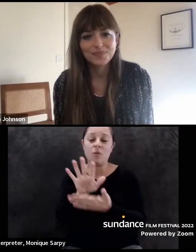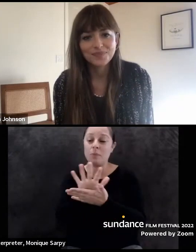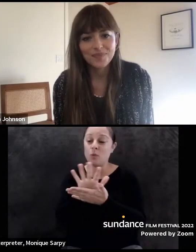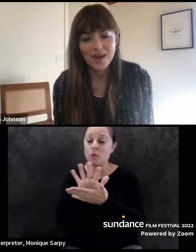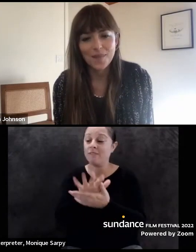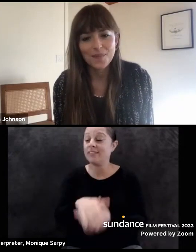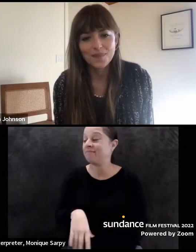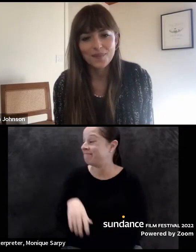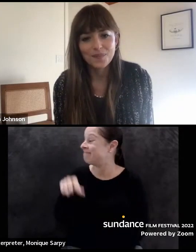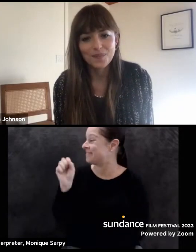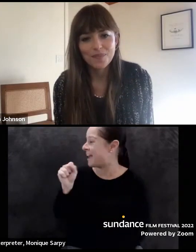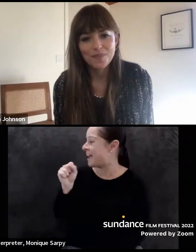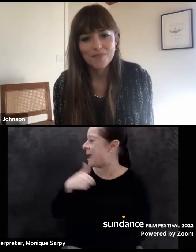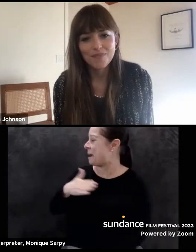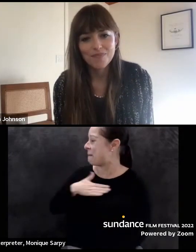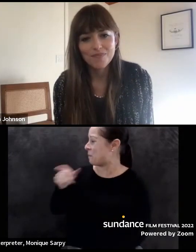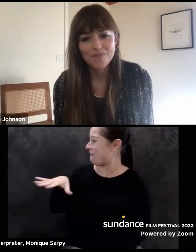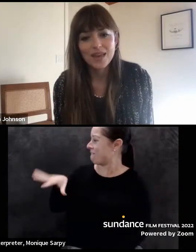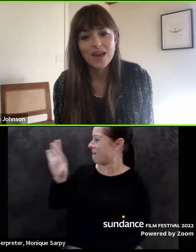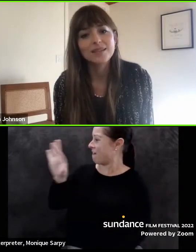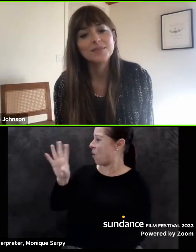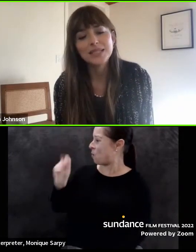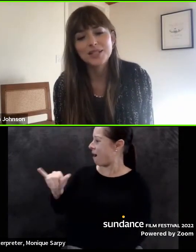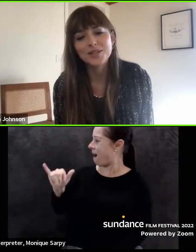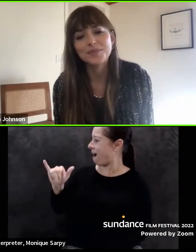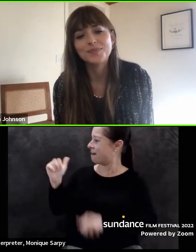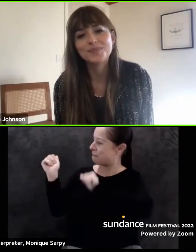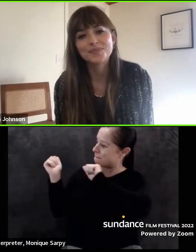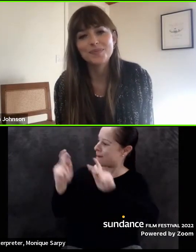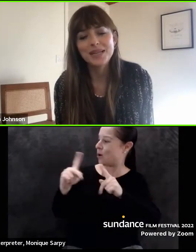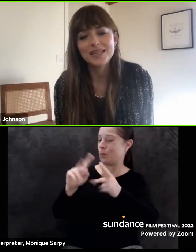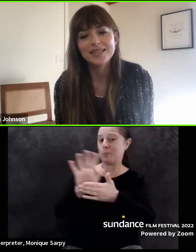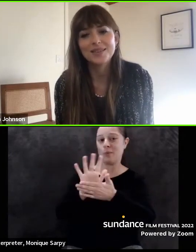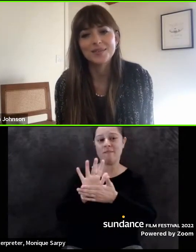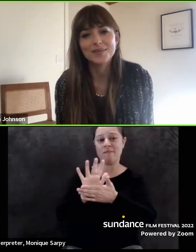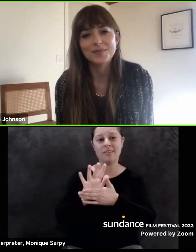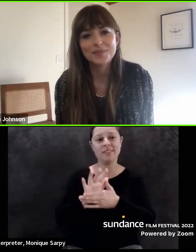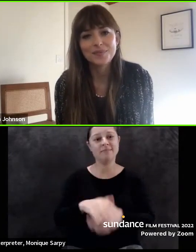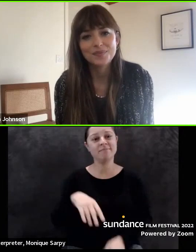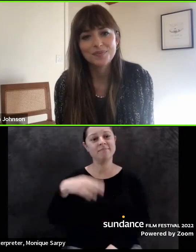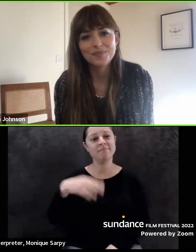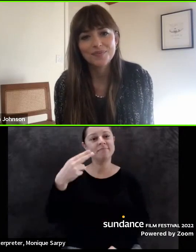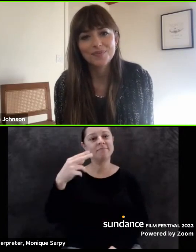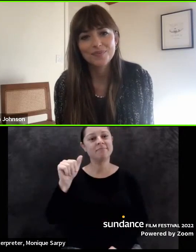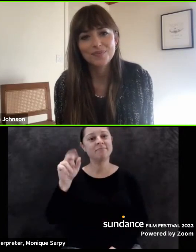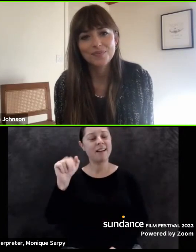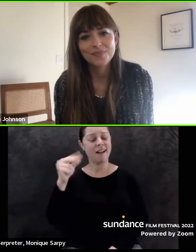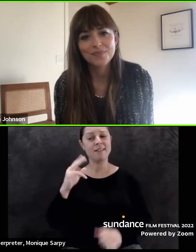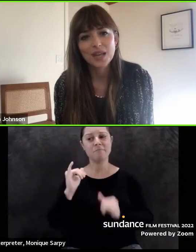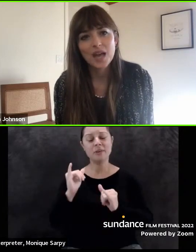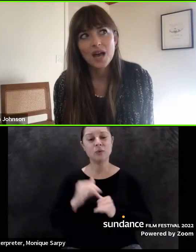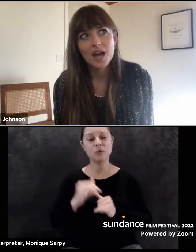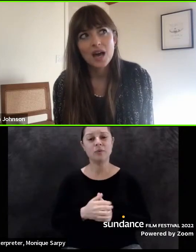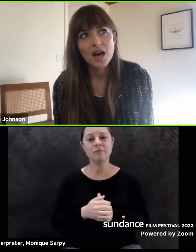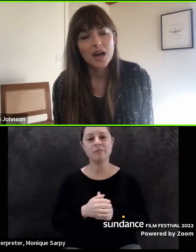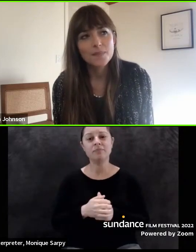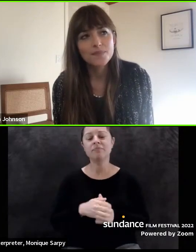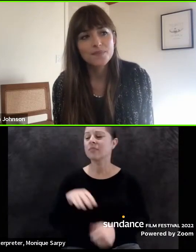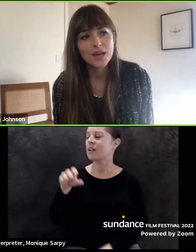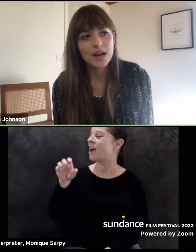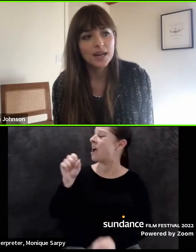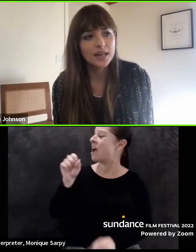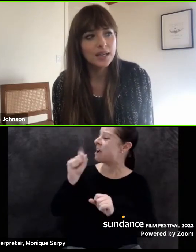Yeah. I'm glad you found your way back to it, though. Yeah, me too. Yeah. Me too. How'd you find your way back?